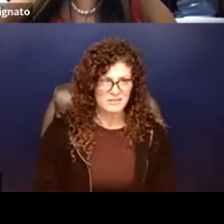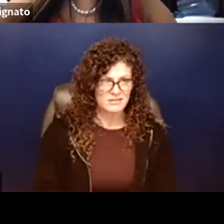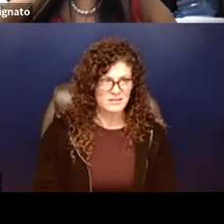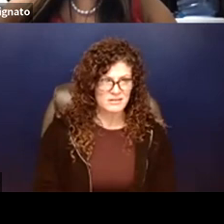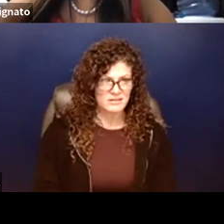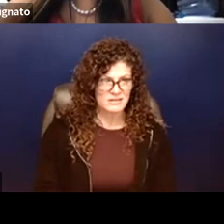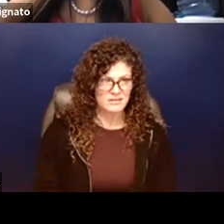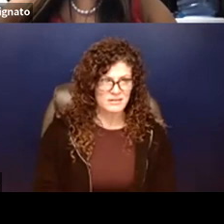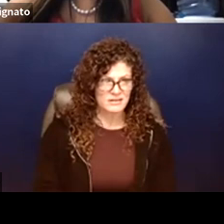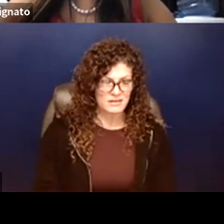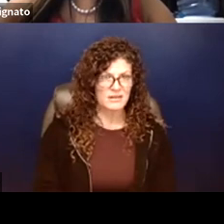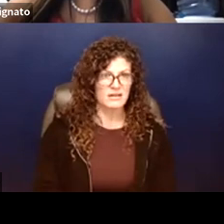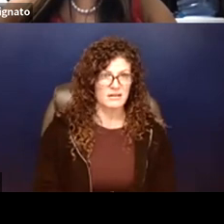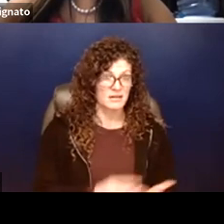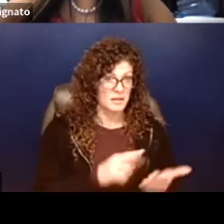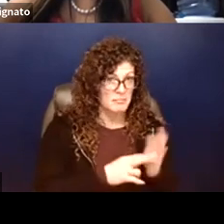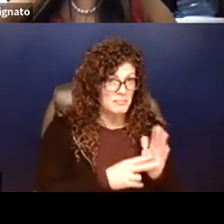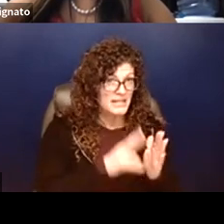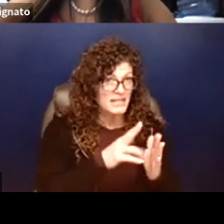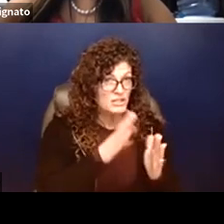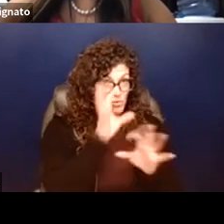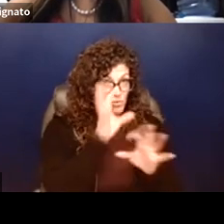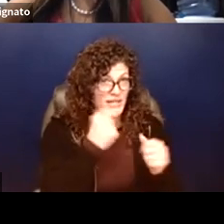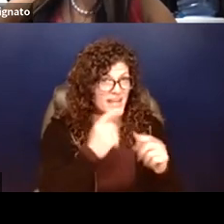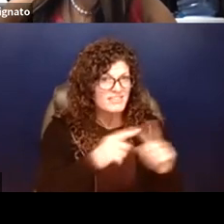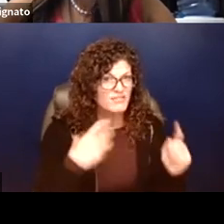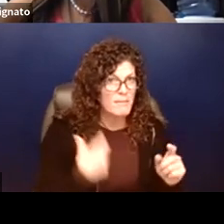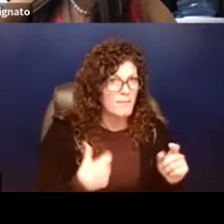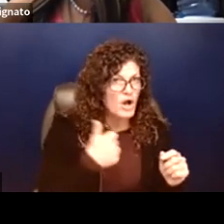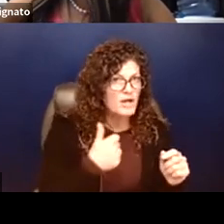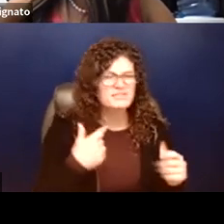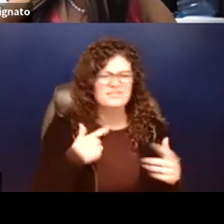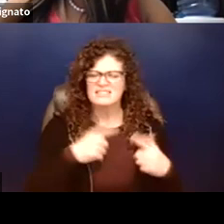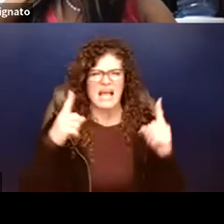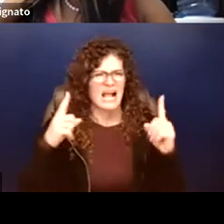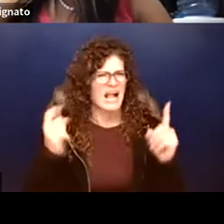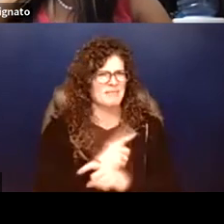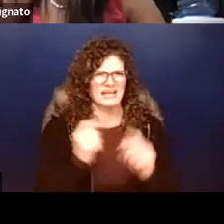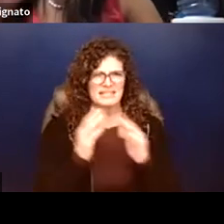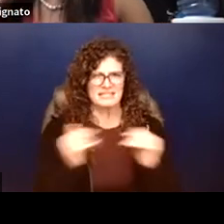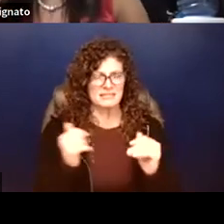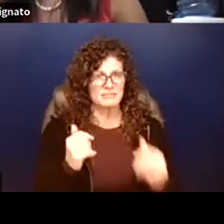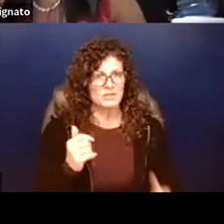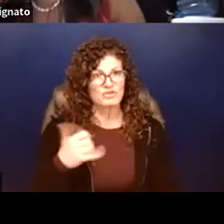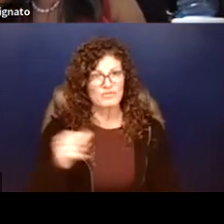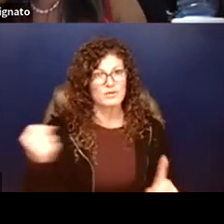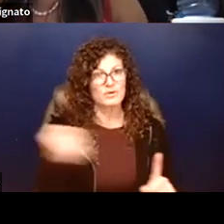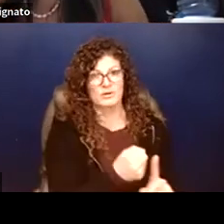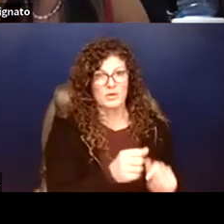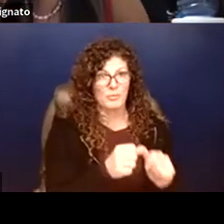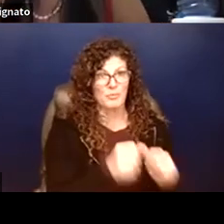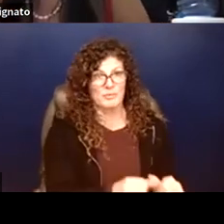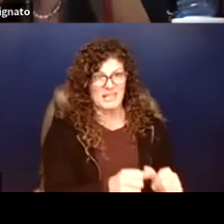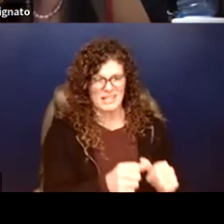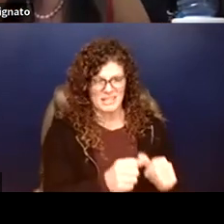the superintendent has different bosses? I mean, I think it's a really complicated and trying to get someone permanently in